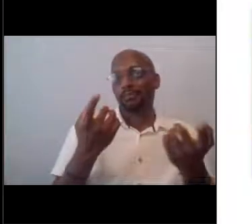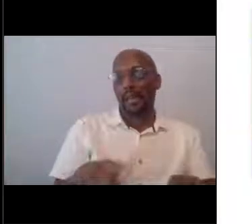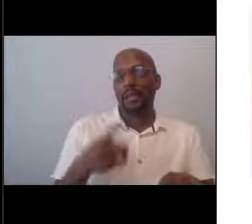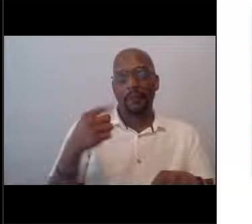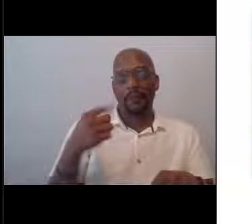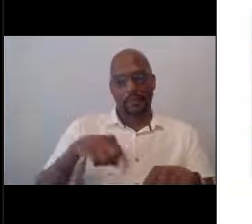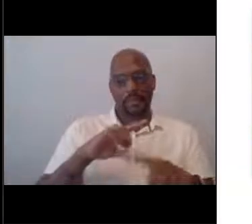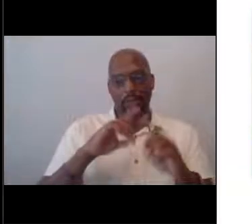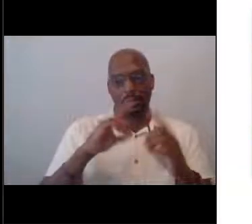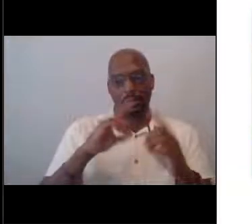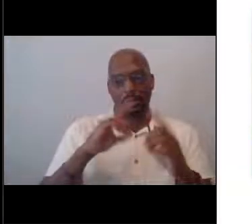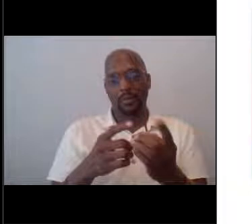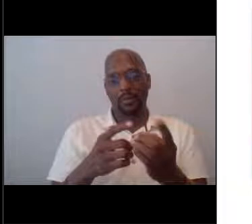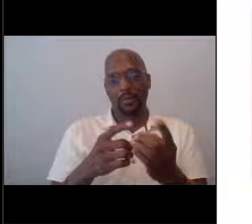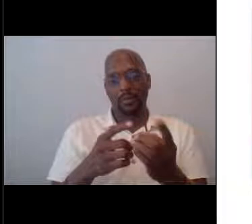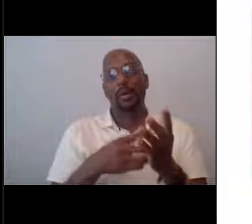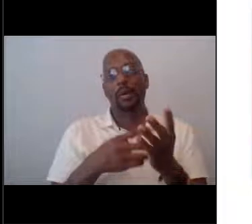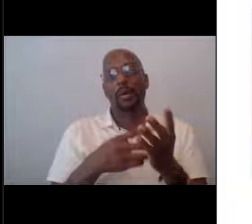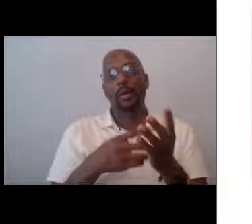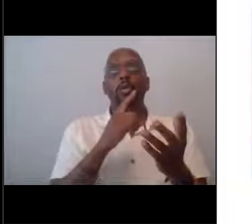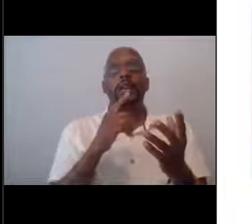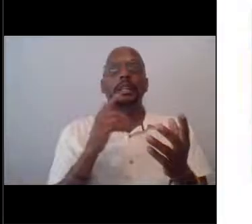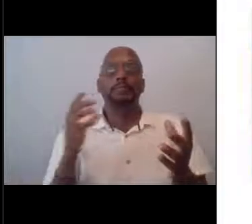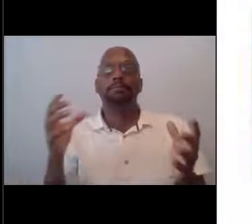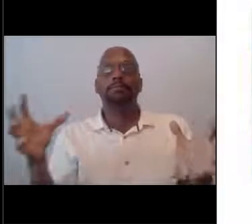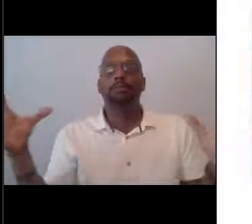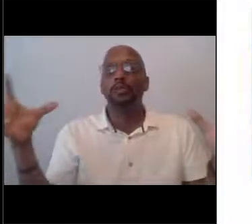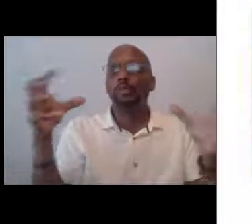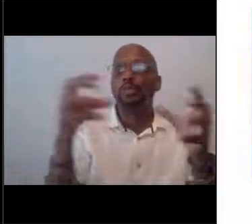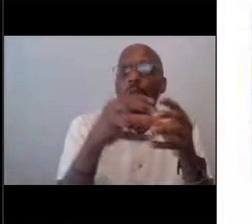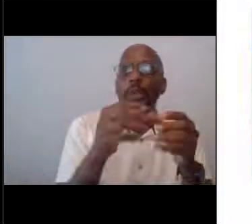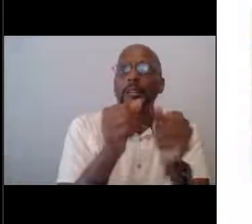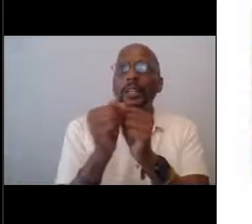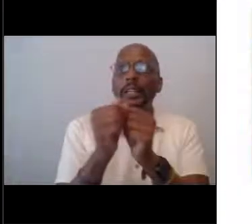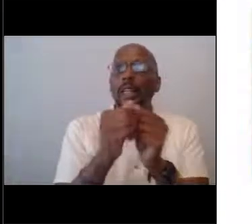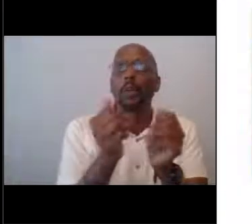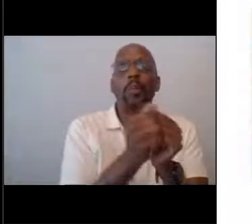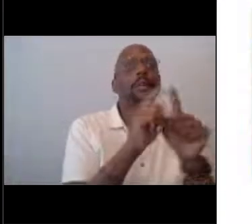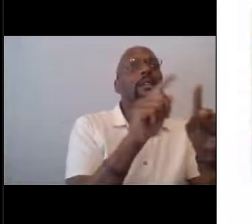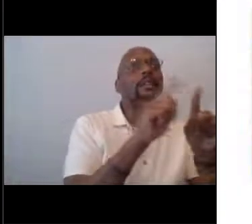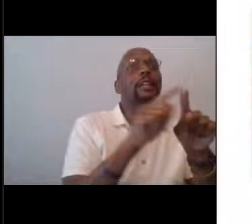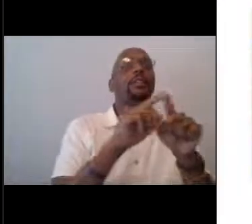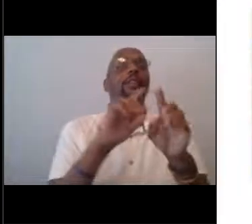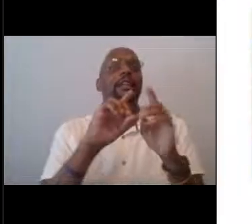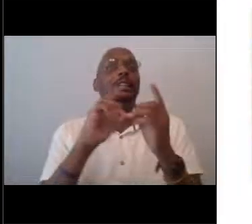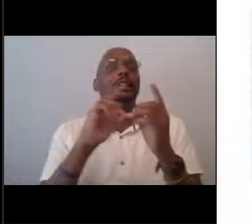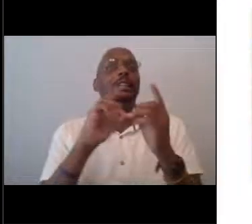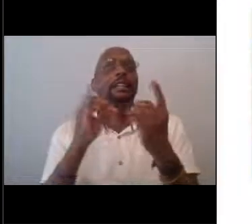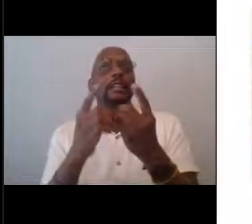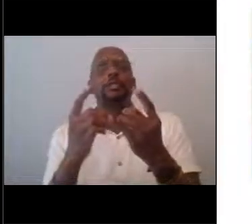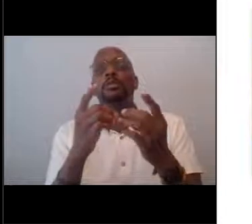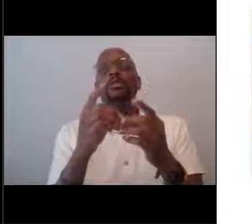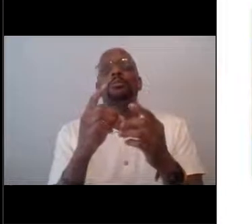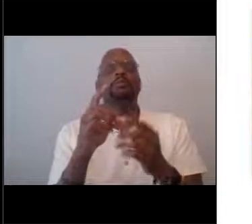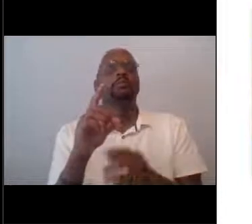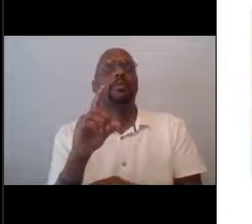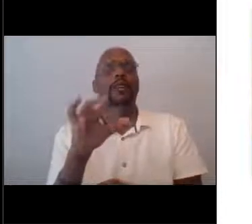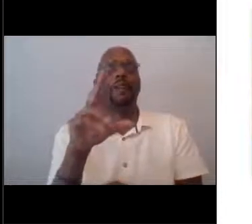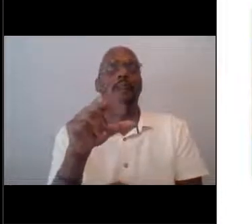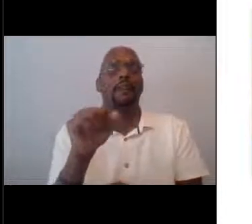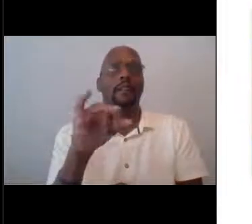a coordinated effort both internally with various Caltrans districts and divisions throughout the state to